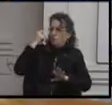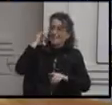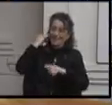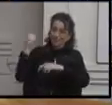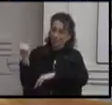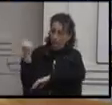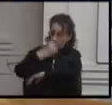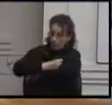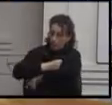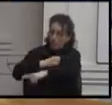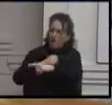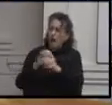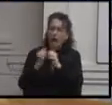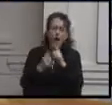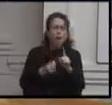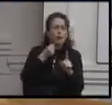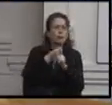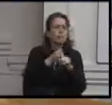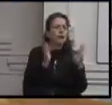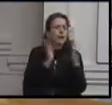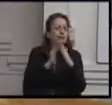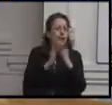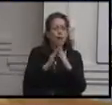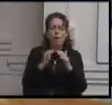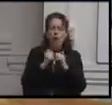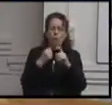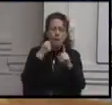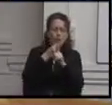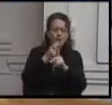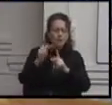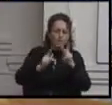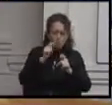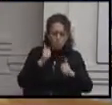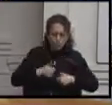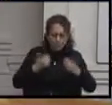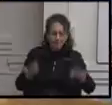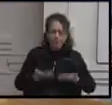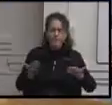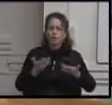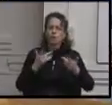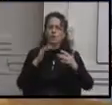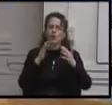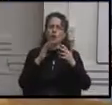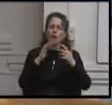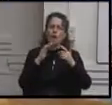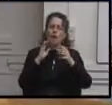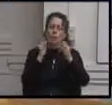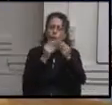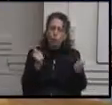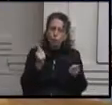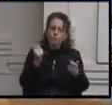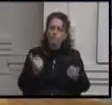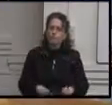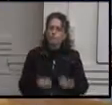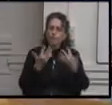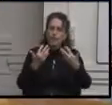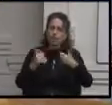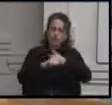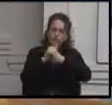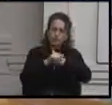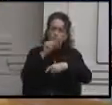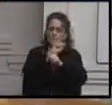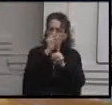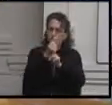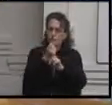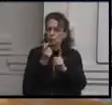here, probably a lot of people here who are interested in hearing this presentation, probably fueled